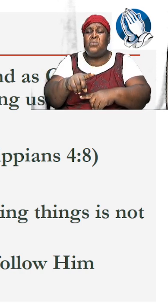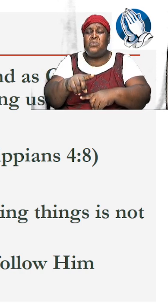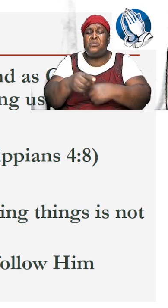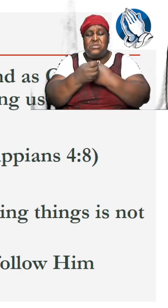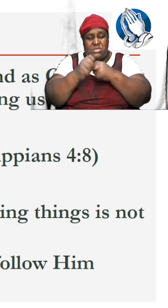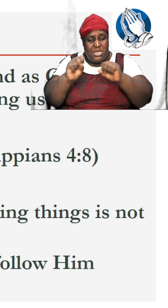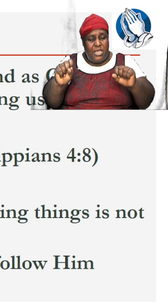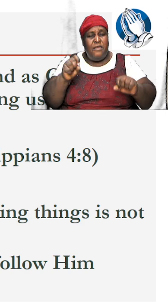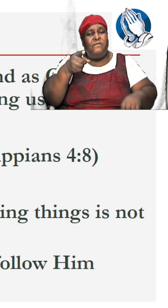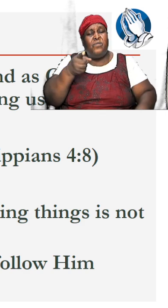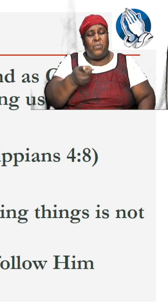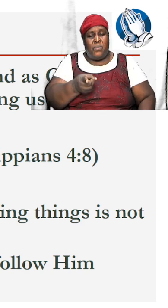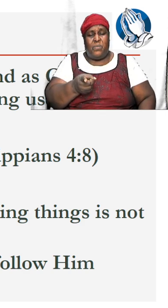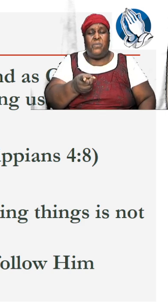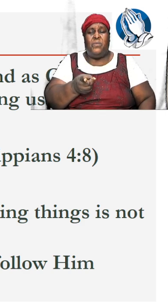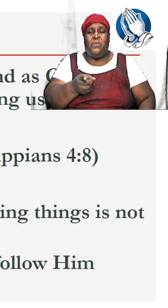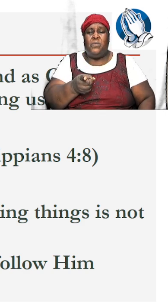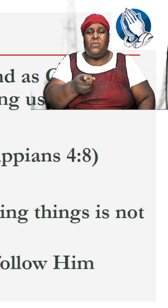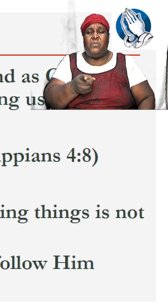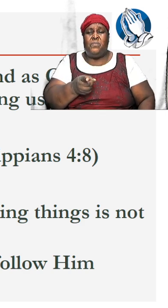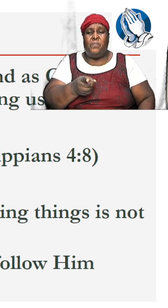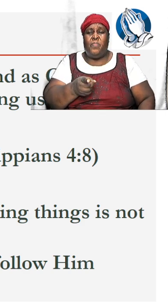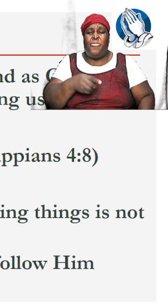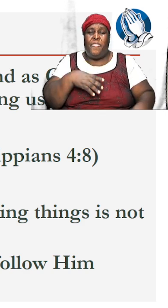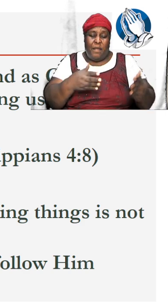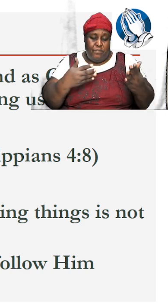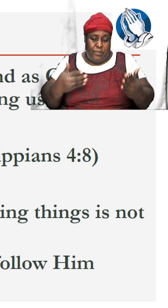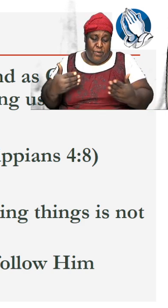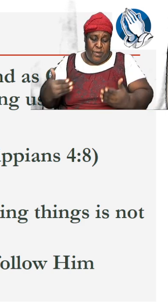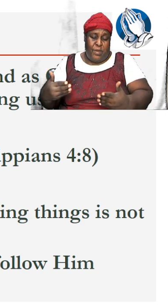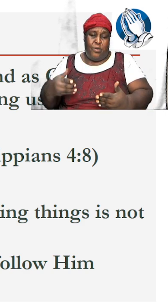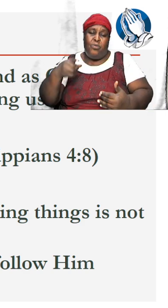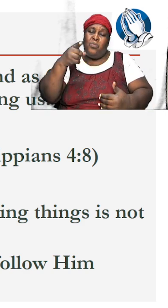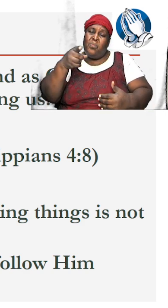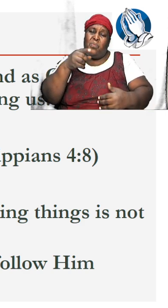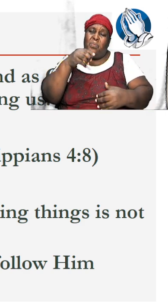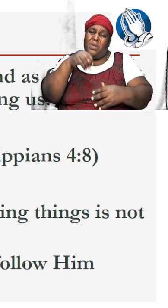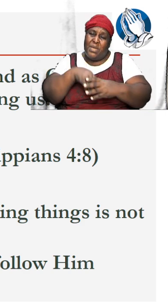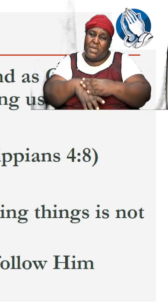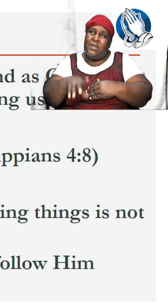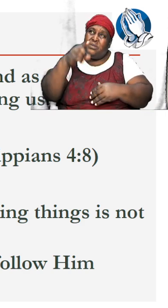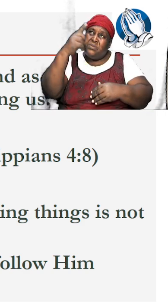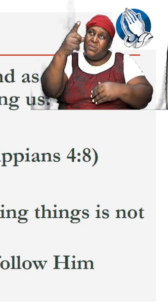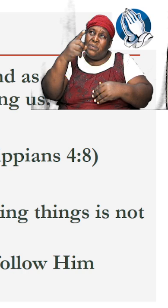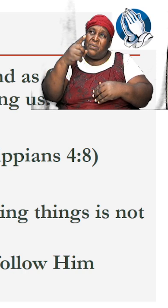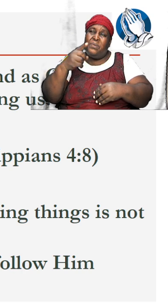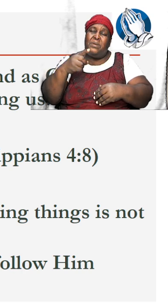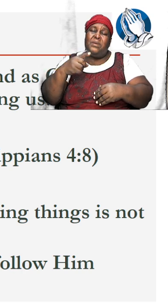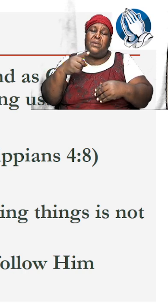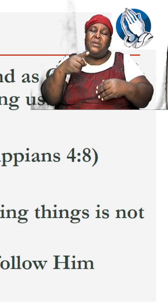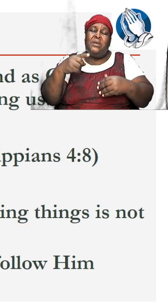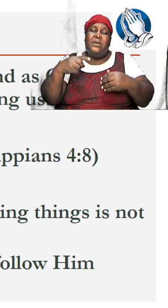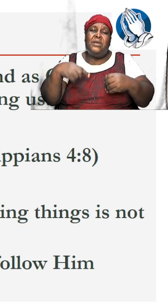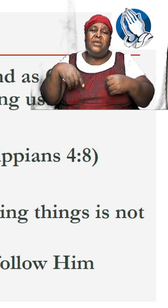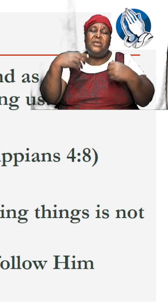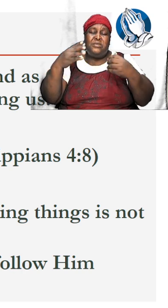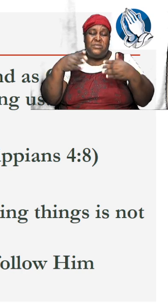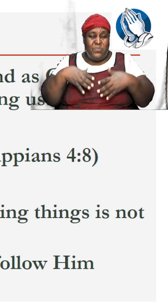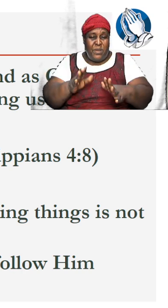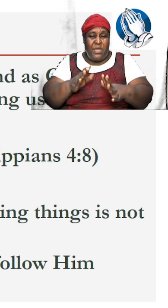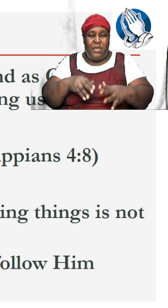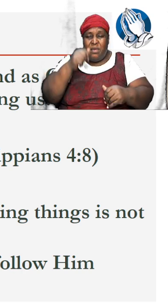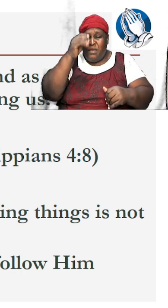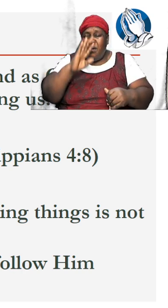to take you out of sin, amen, and bring you along a process to a promised land, he is now our